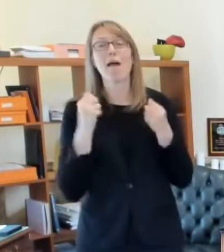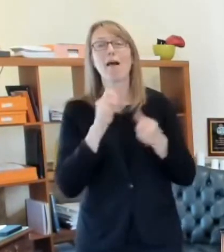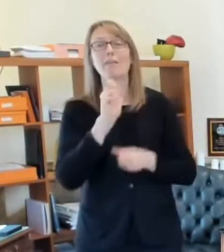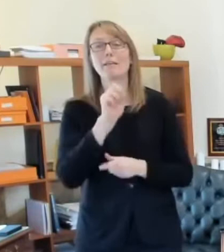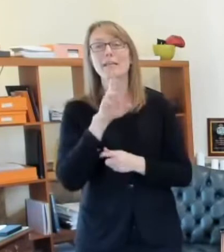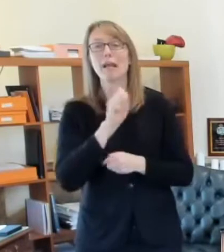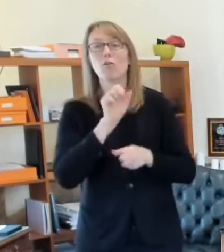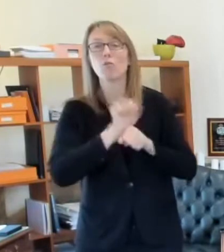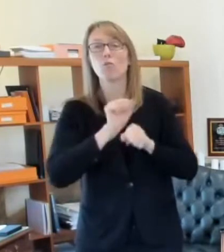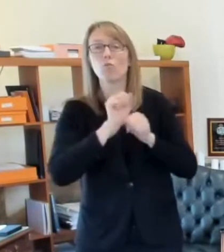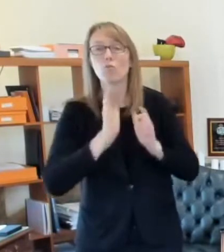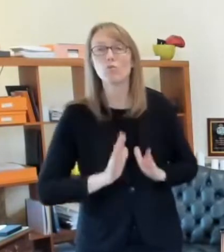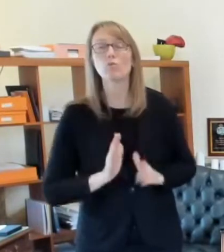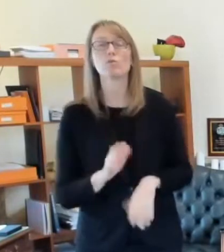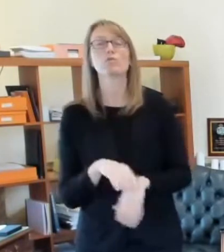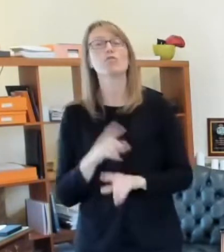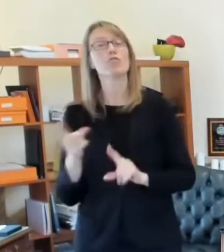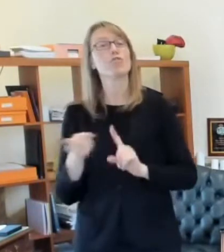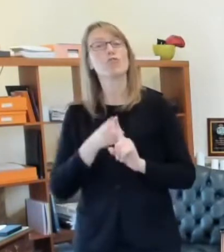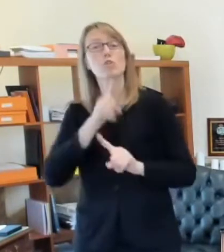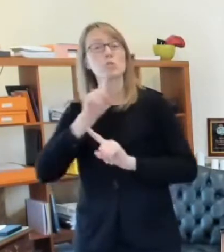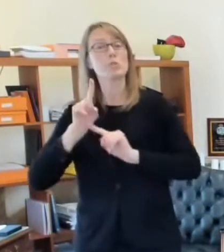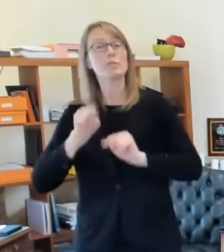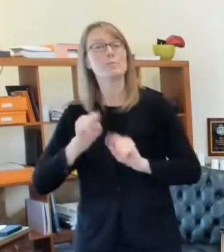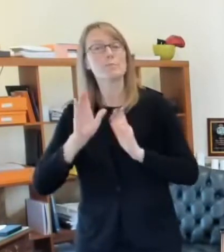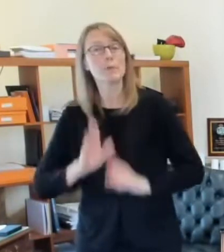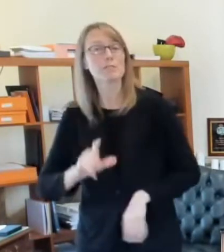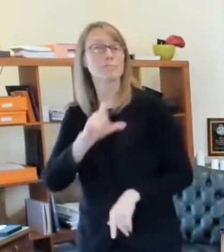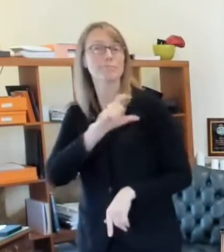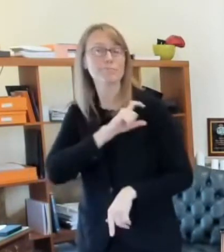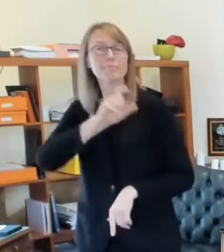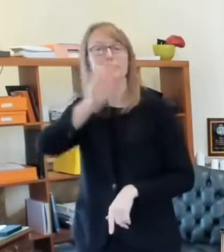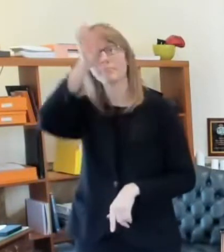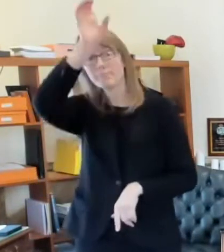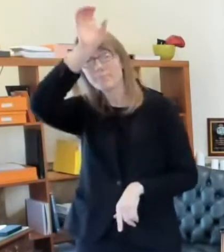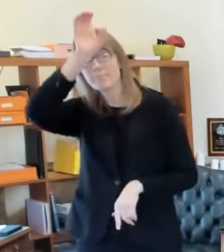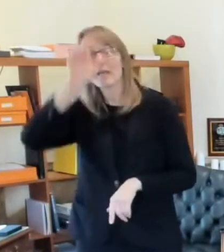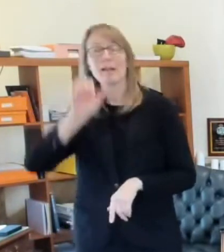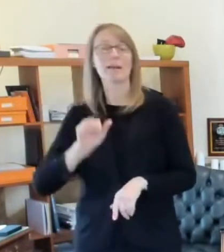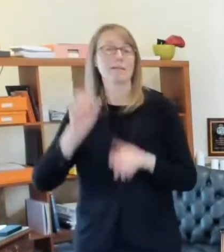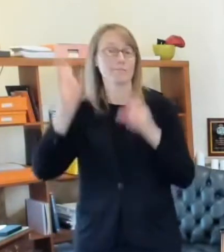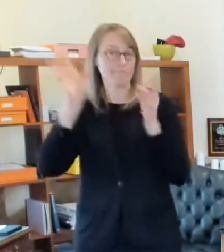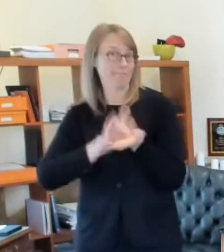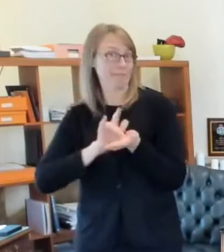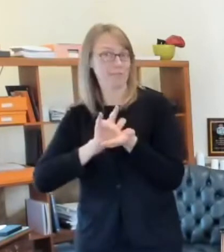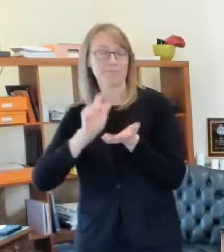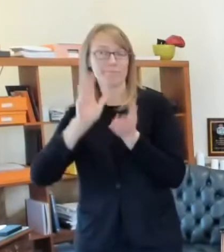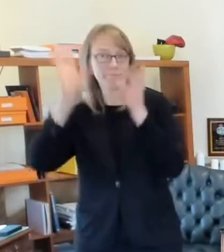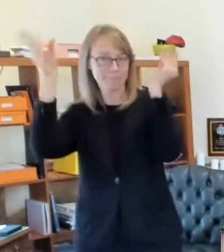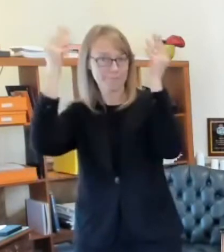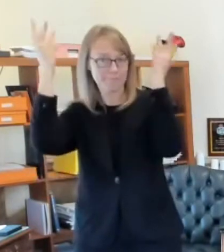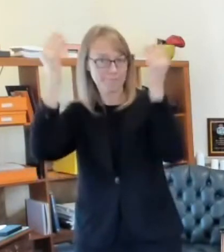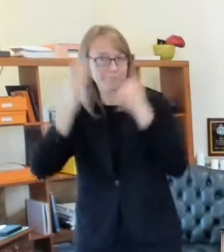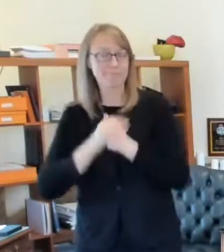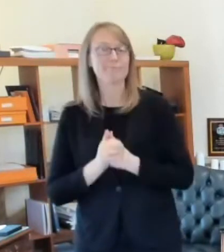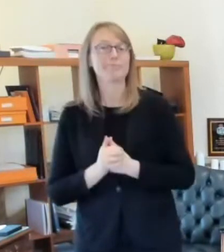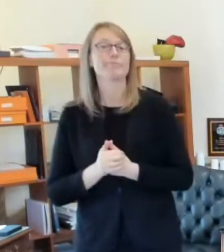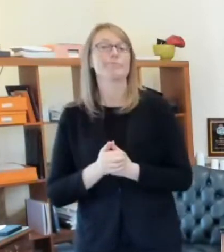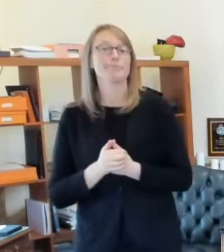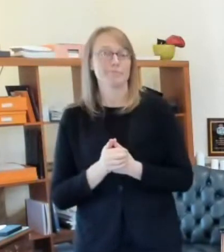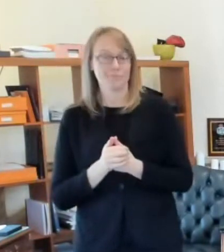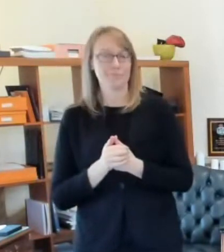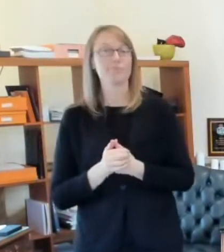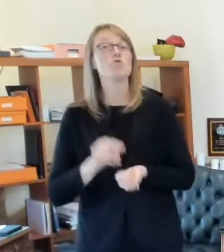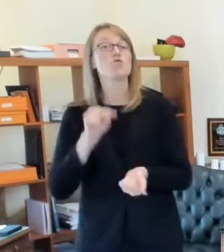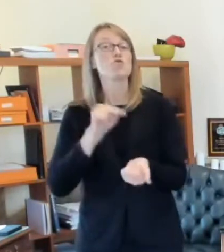in that first round, also nursing home patients and staff, so congregate